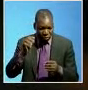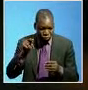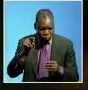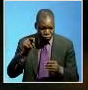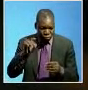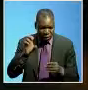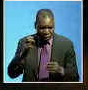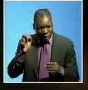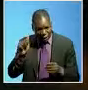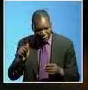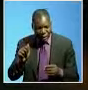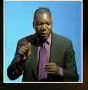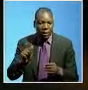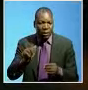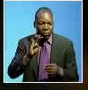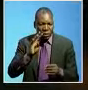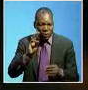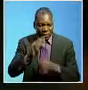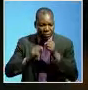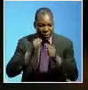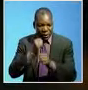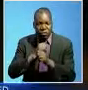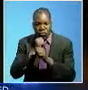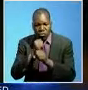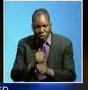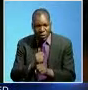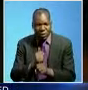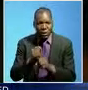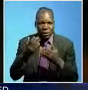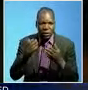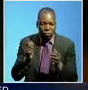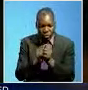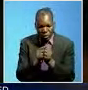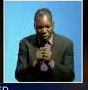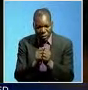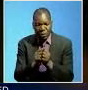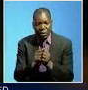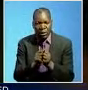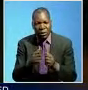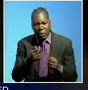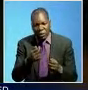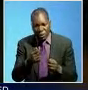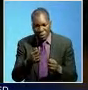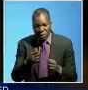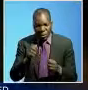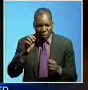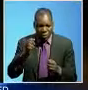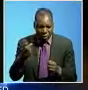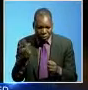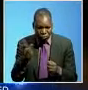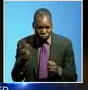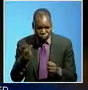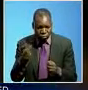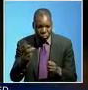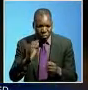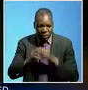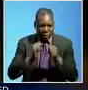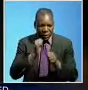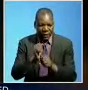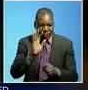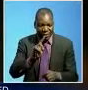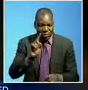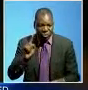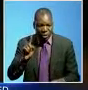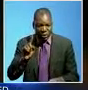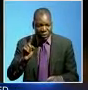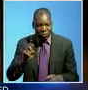of Ndola's Kansenshi Township, jointly and whilst acting together with Mr. Mwaichi, 51, of Ndola,